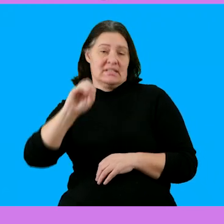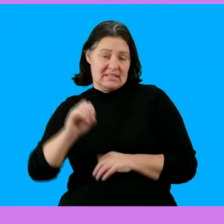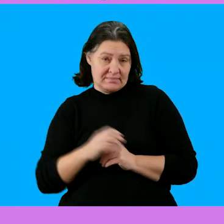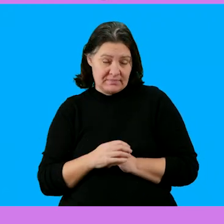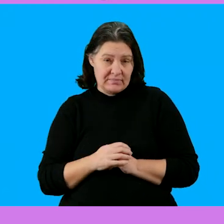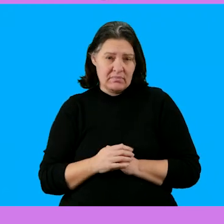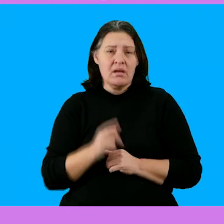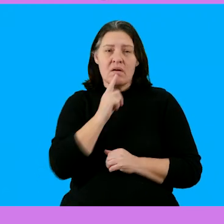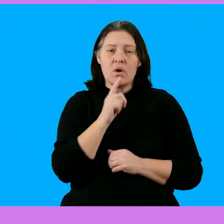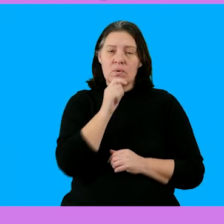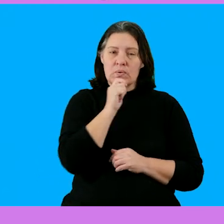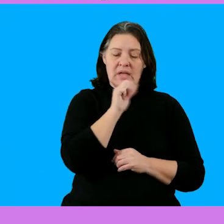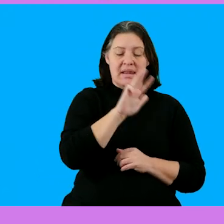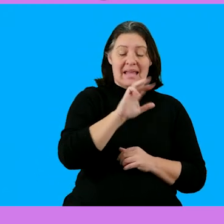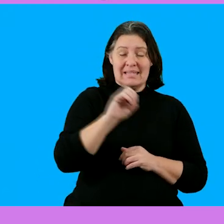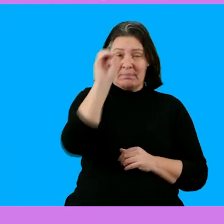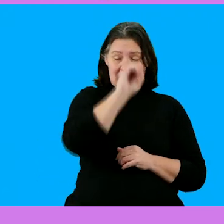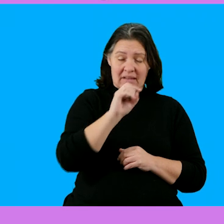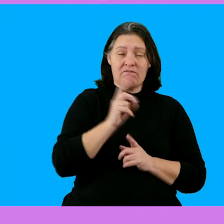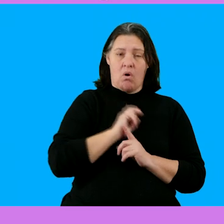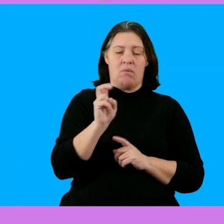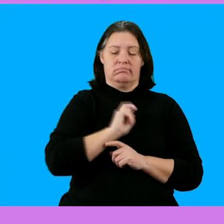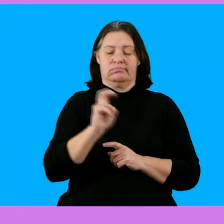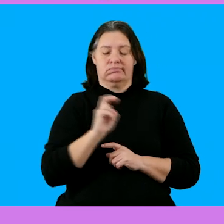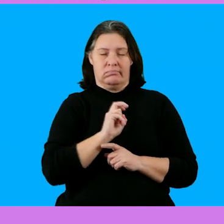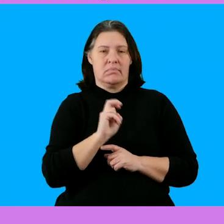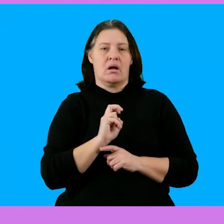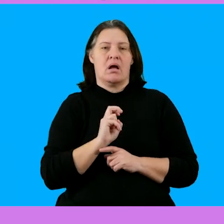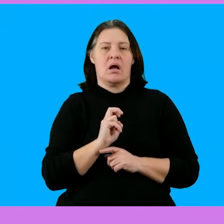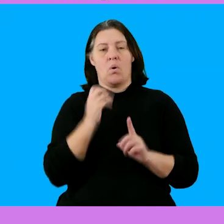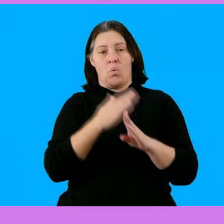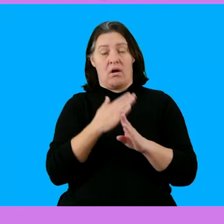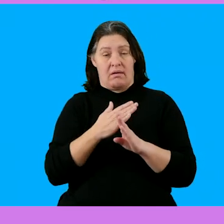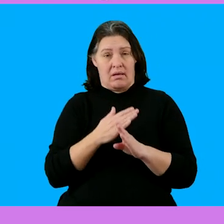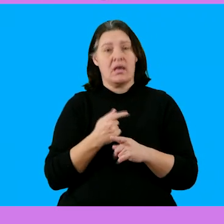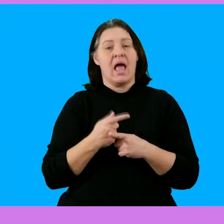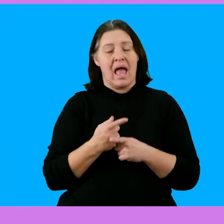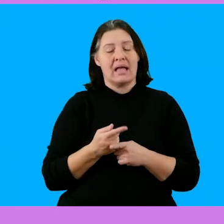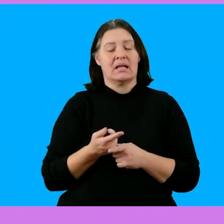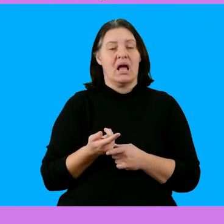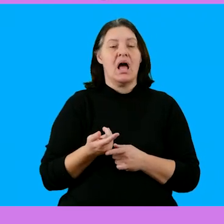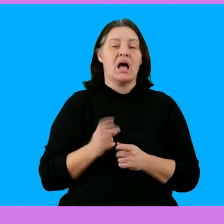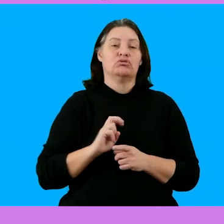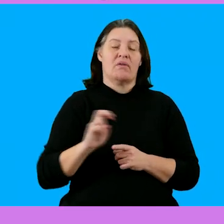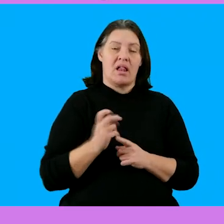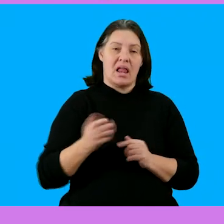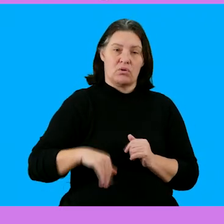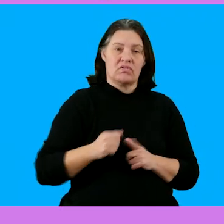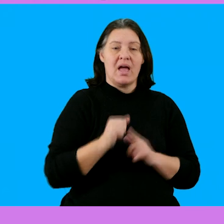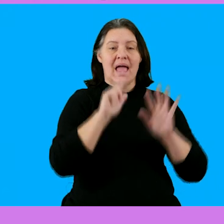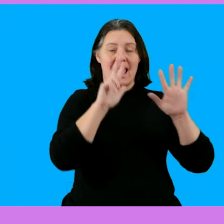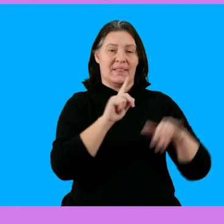34,950 Rand. She uses her car 90% of the time for work-related purposes and receives a travel allowance